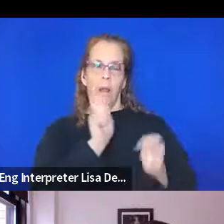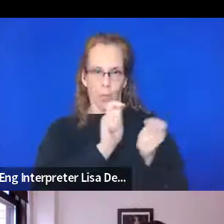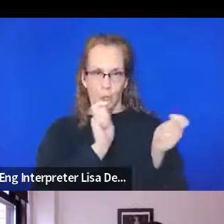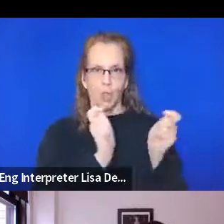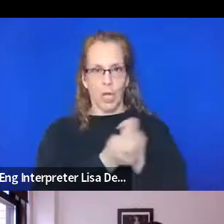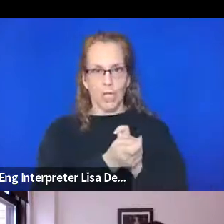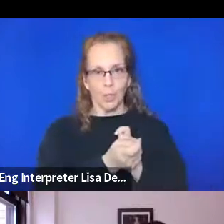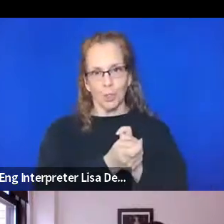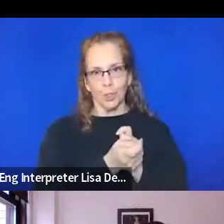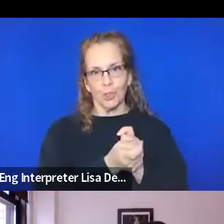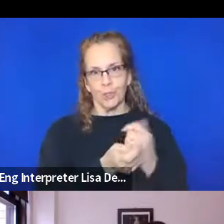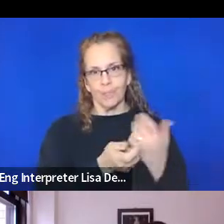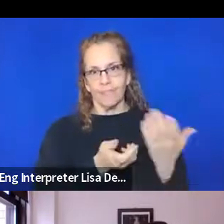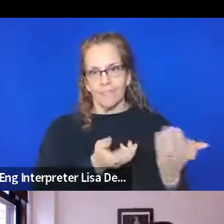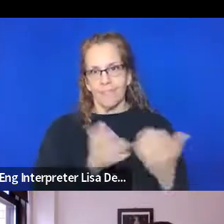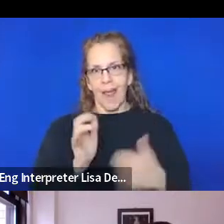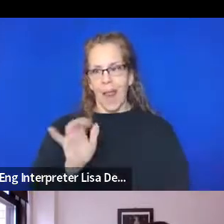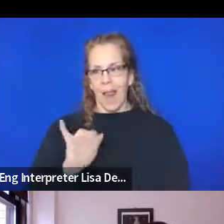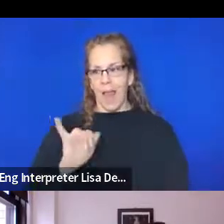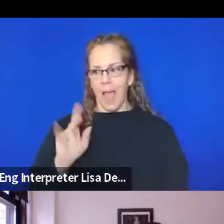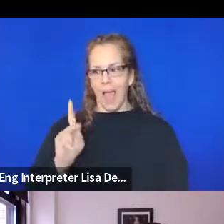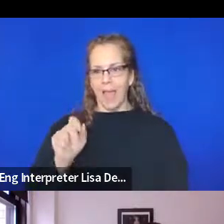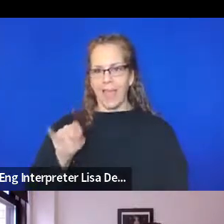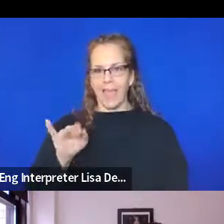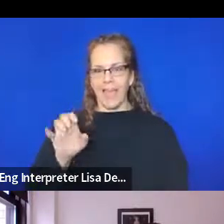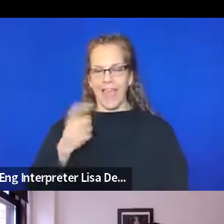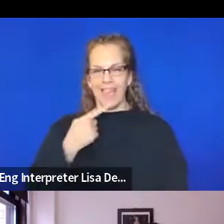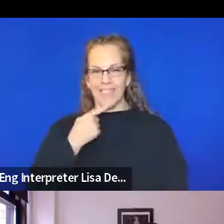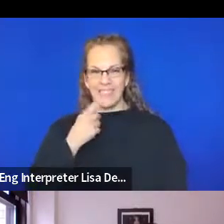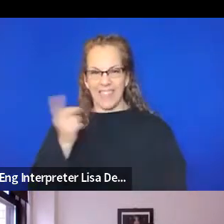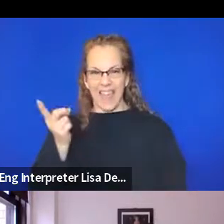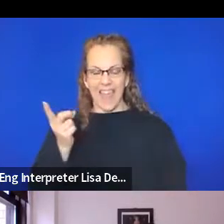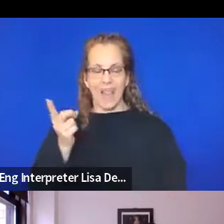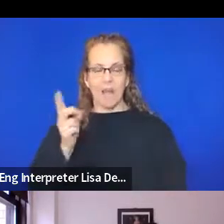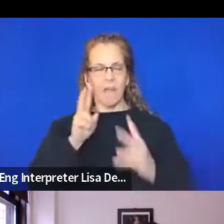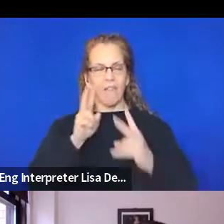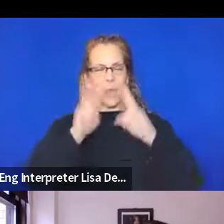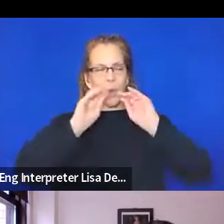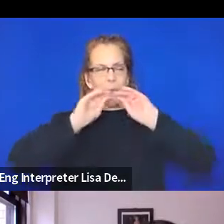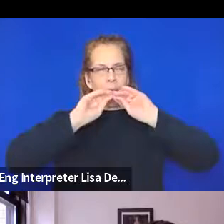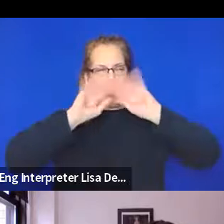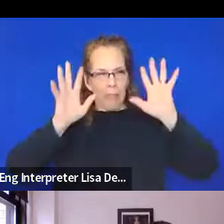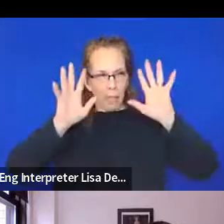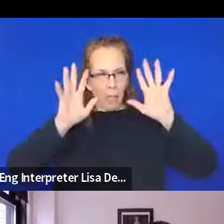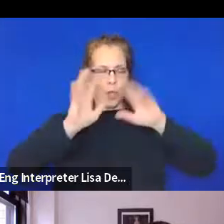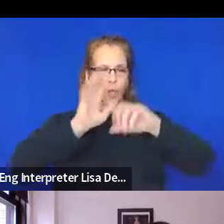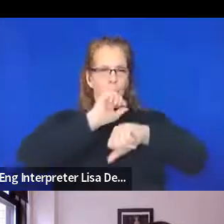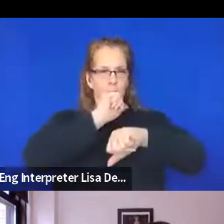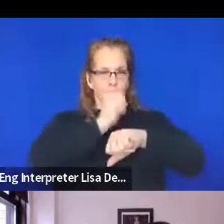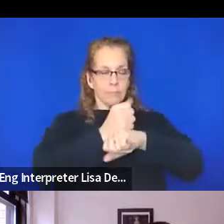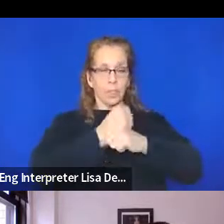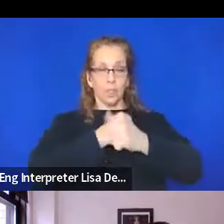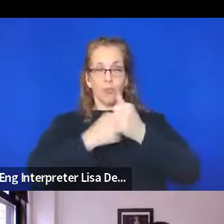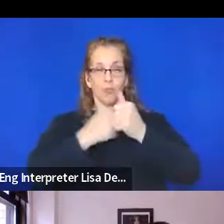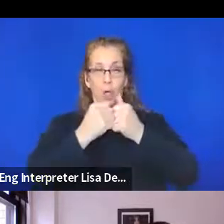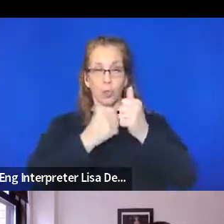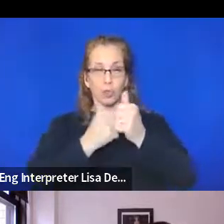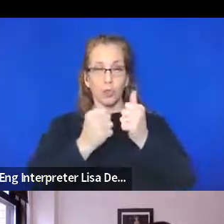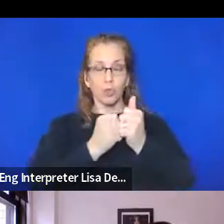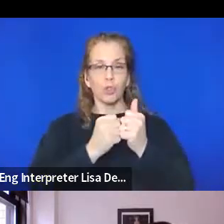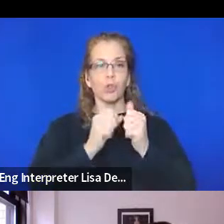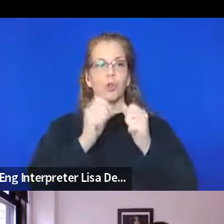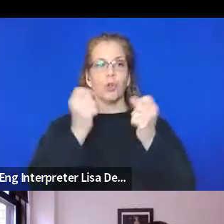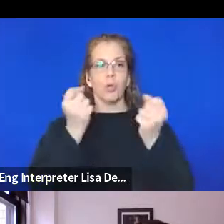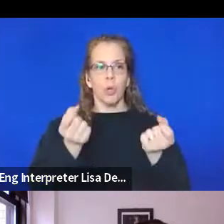way. But as Kate said, having a very clear framework in place to help guide those decisions